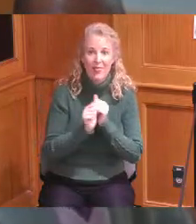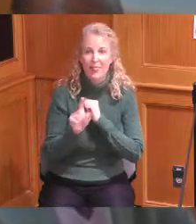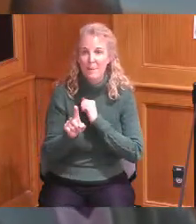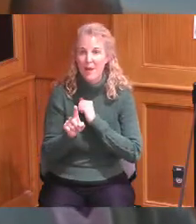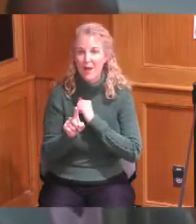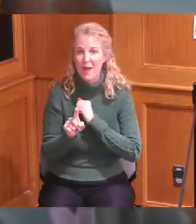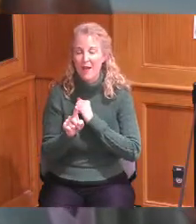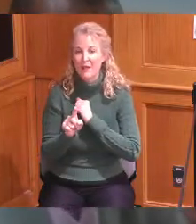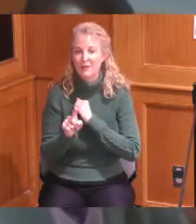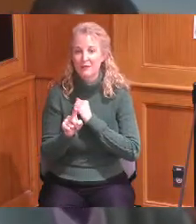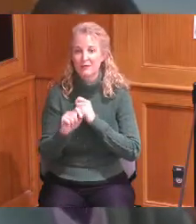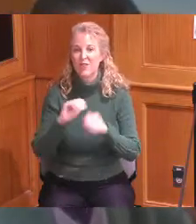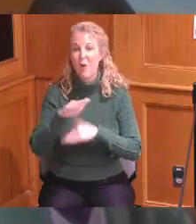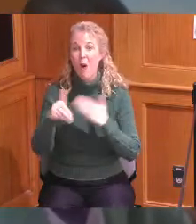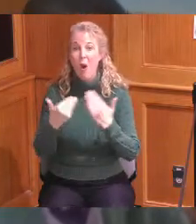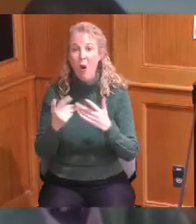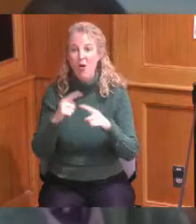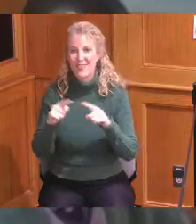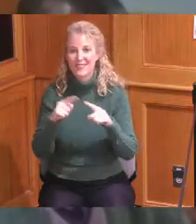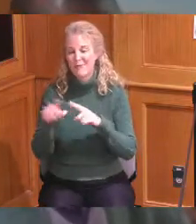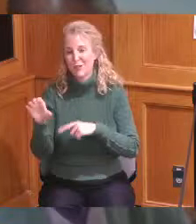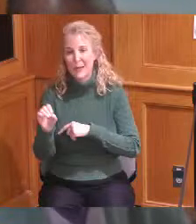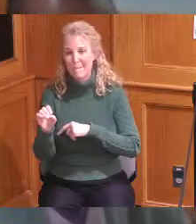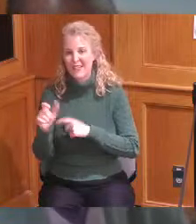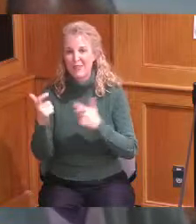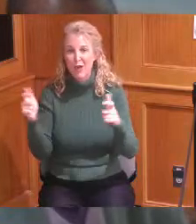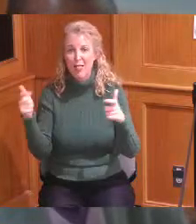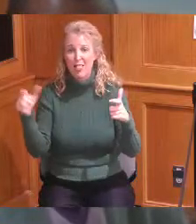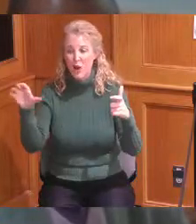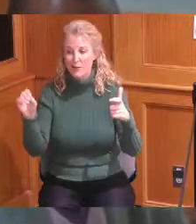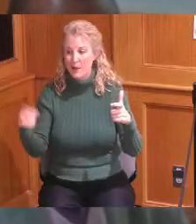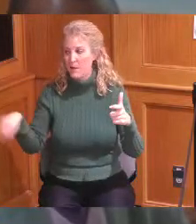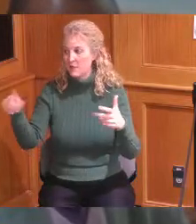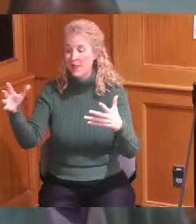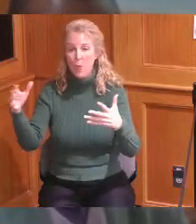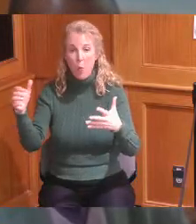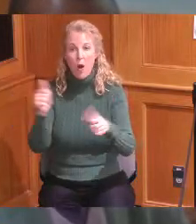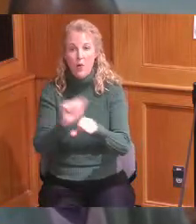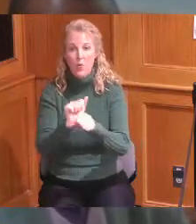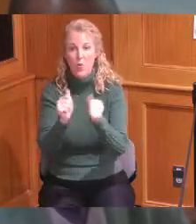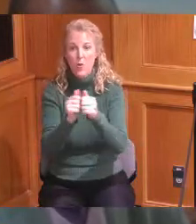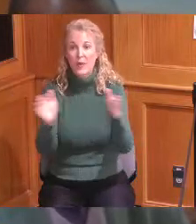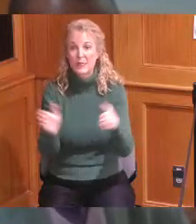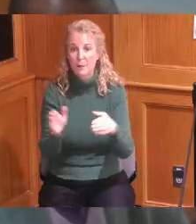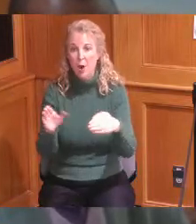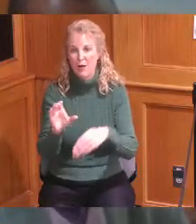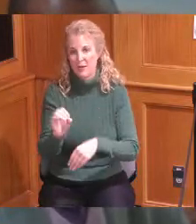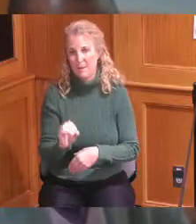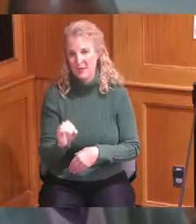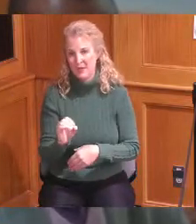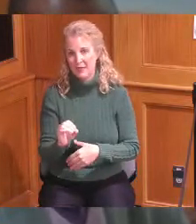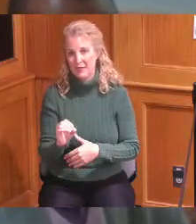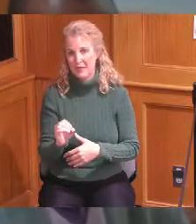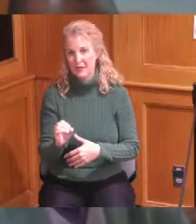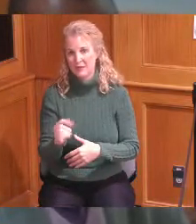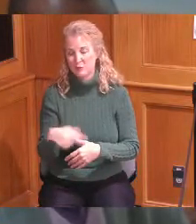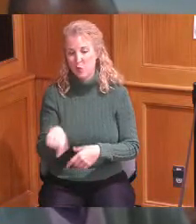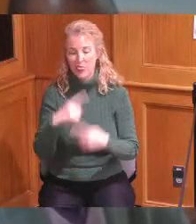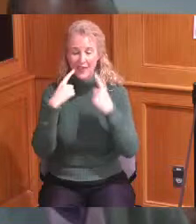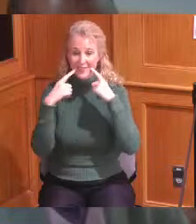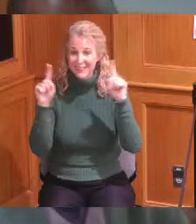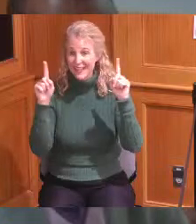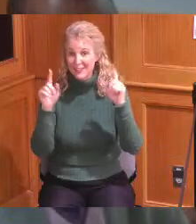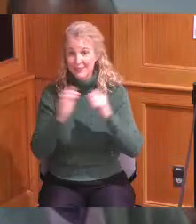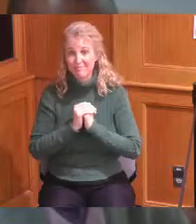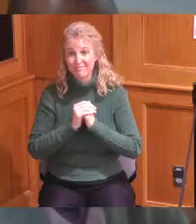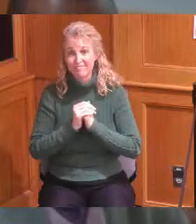the Messers, the Skanskas, and much more of the larger companies out there to help them have successful bids.